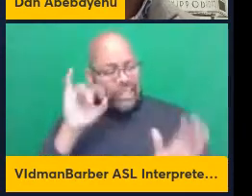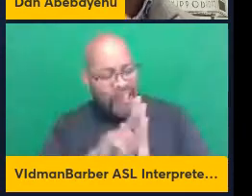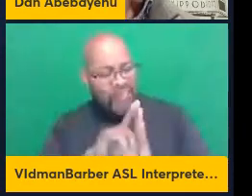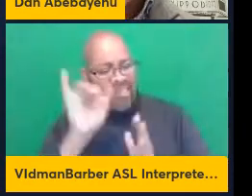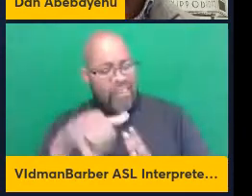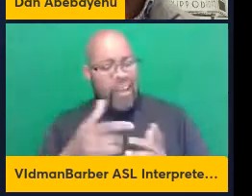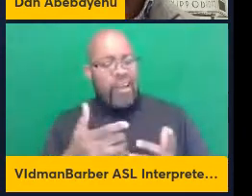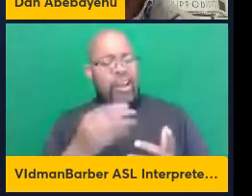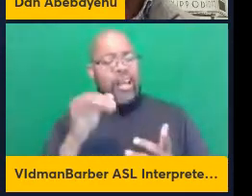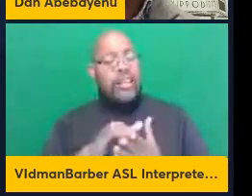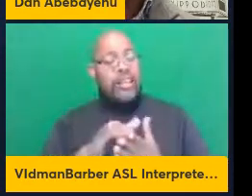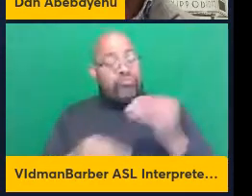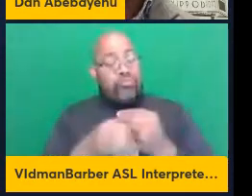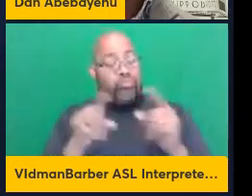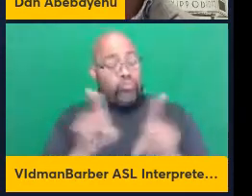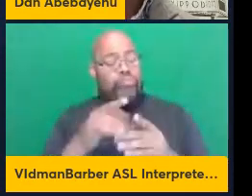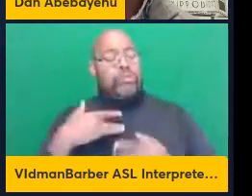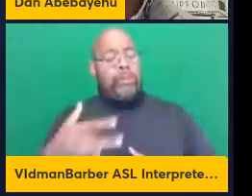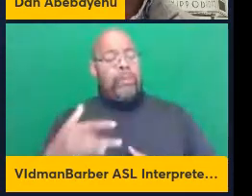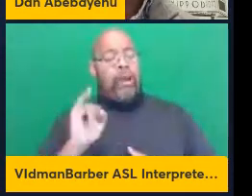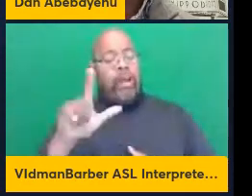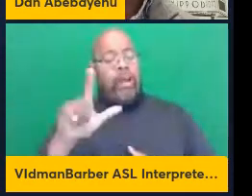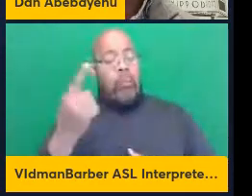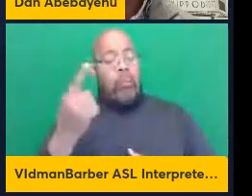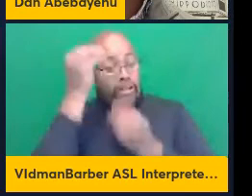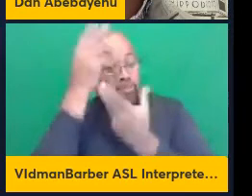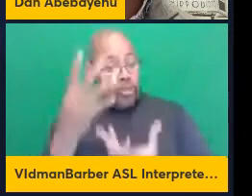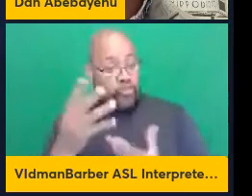to that, typically IL-1 beta is